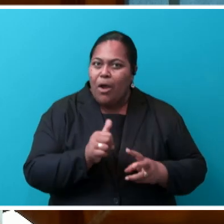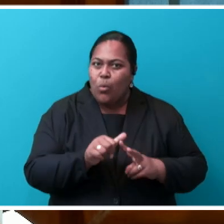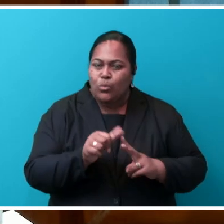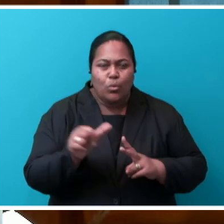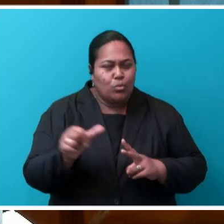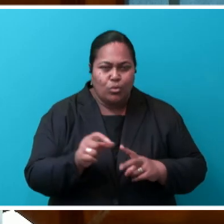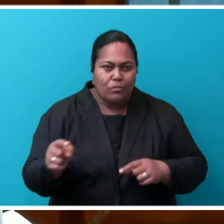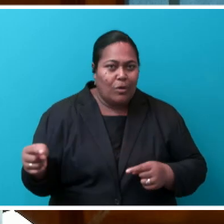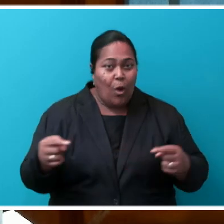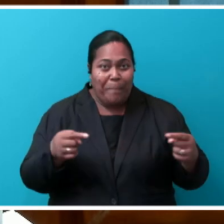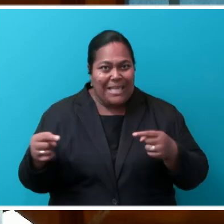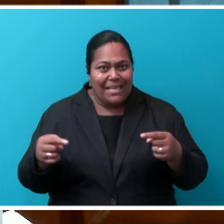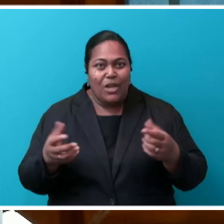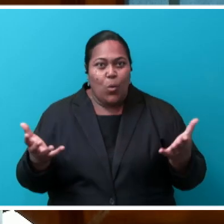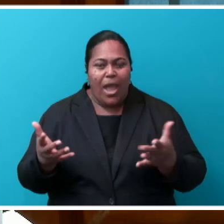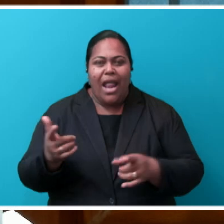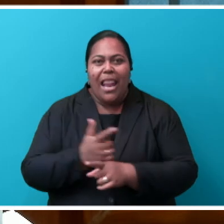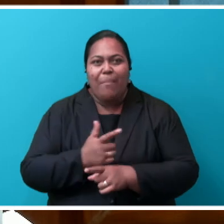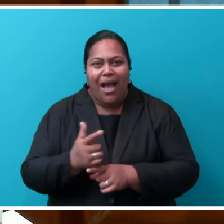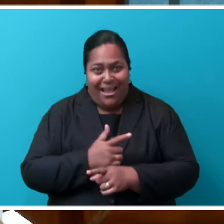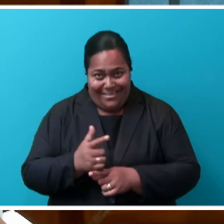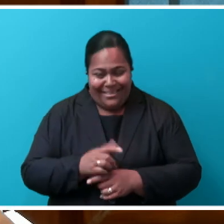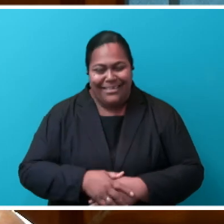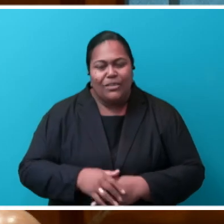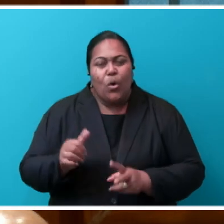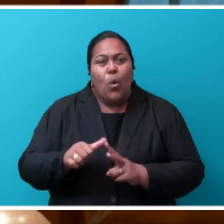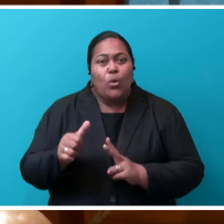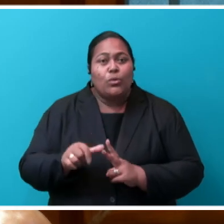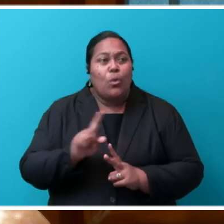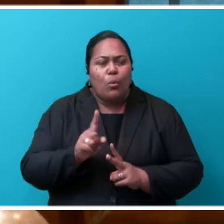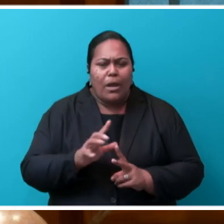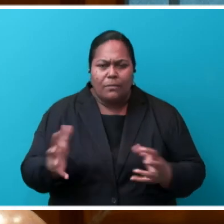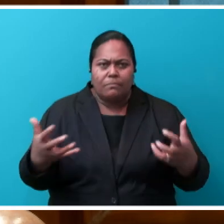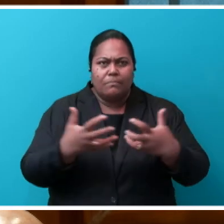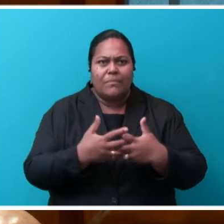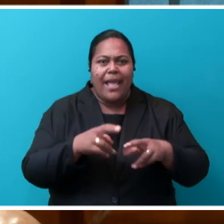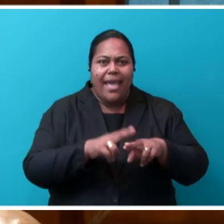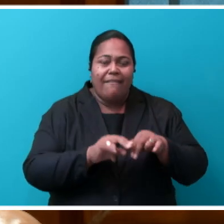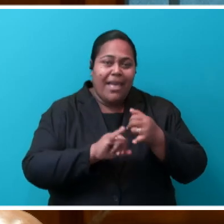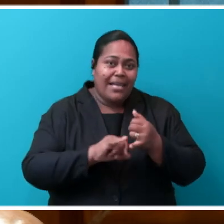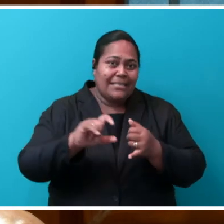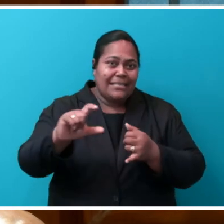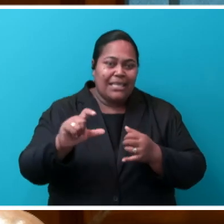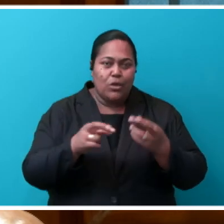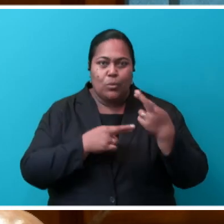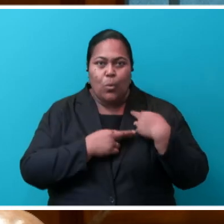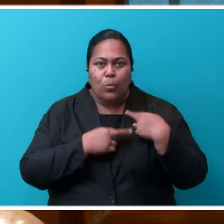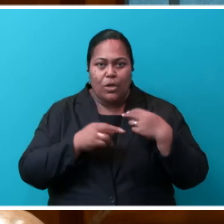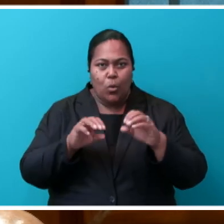market. This initiative also ensured the alignment of the FSC role with its organization